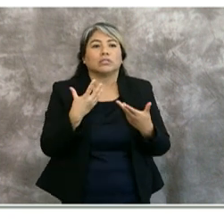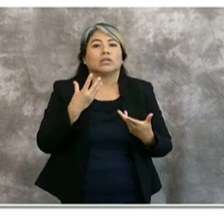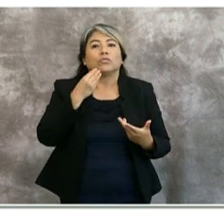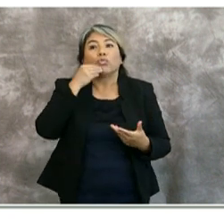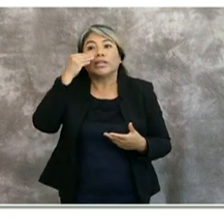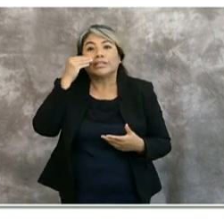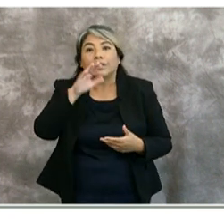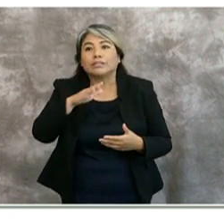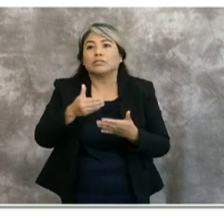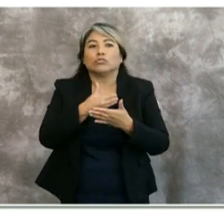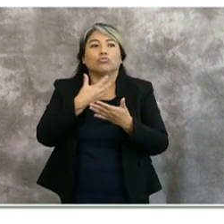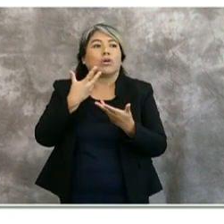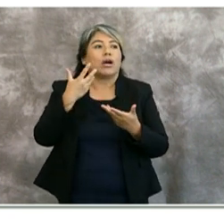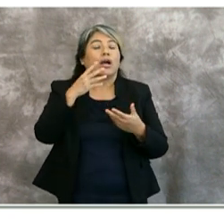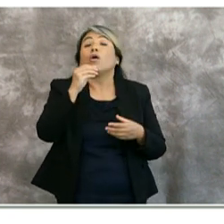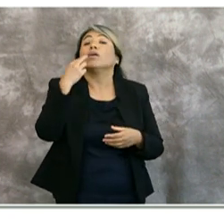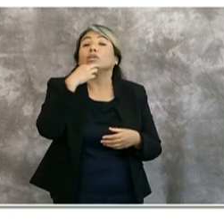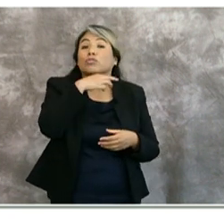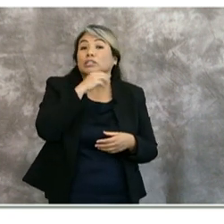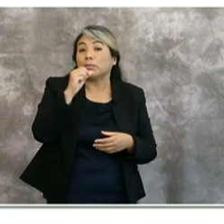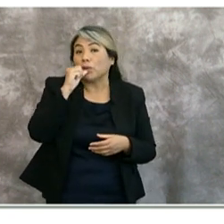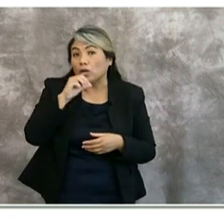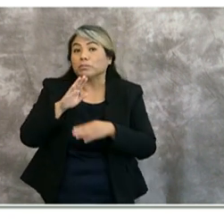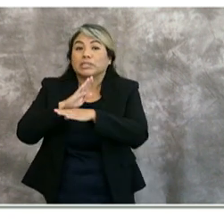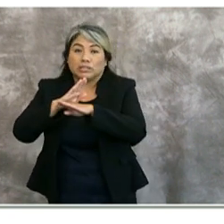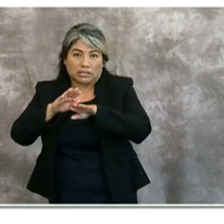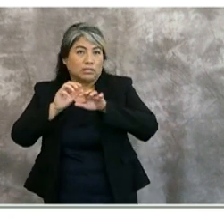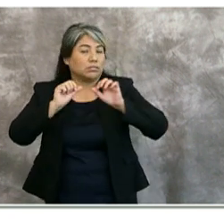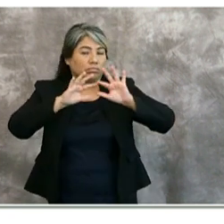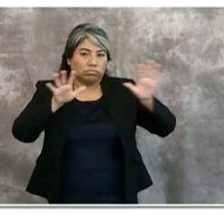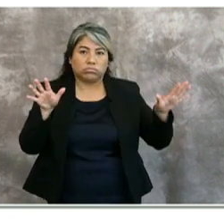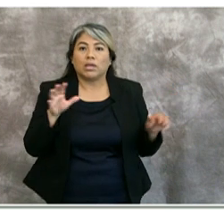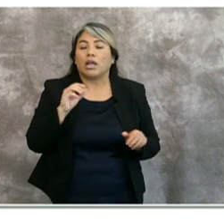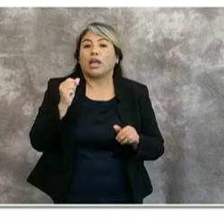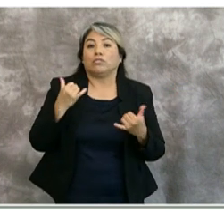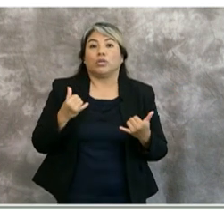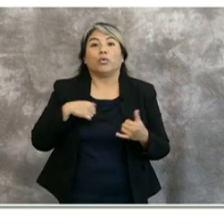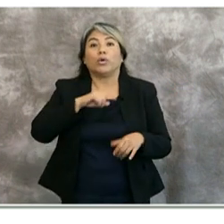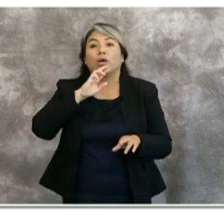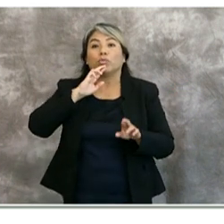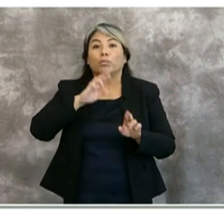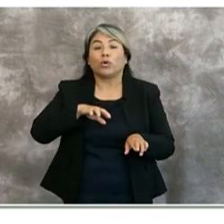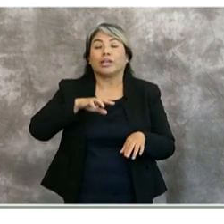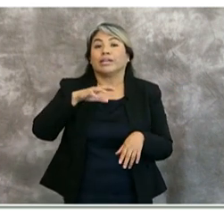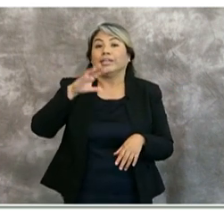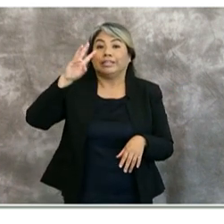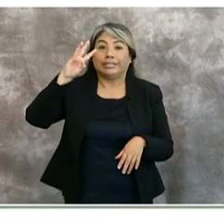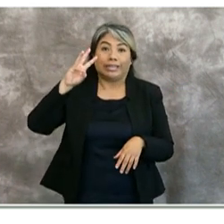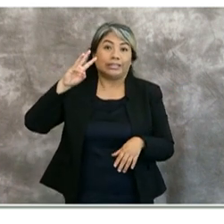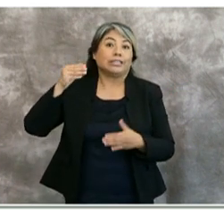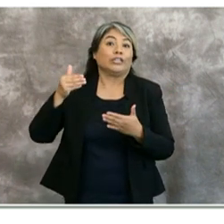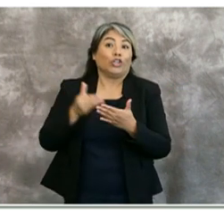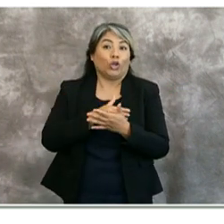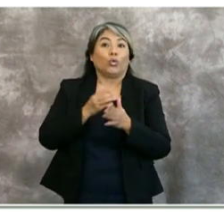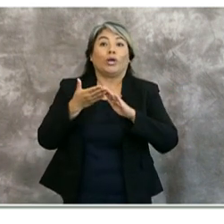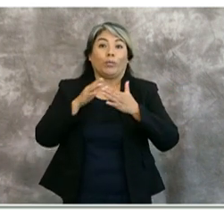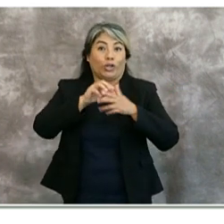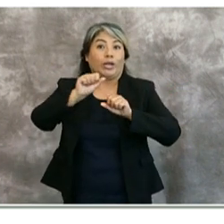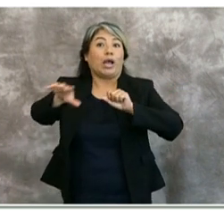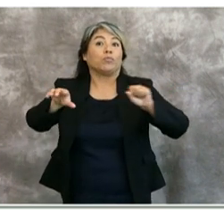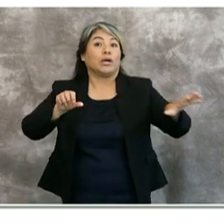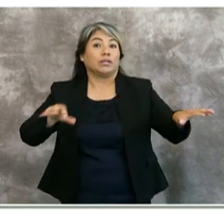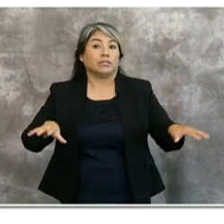restaurants, bars, and businesses. And then today we are reporting 6 new community